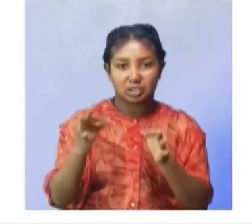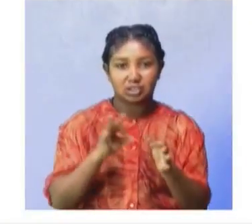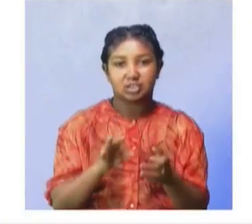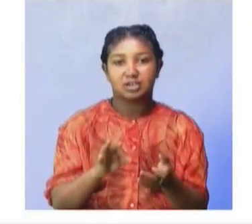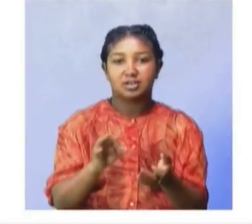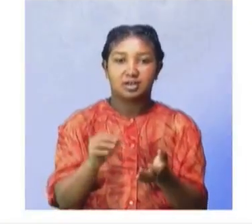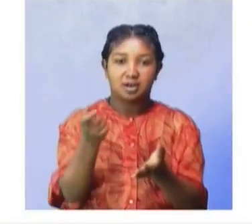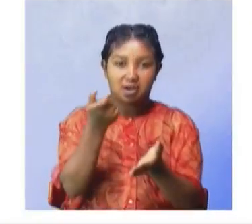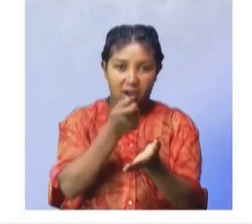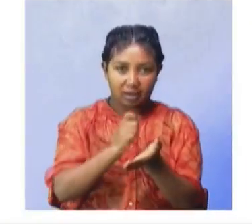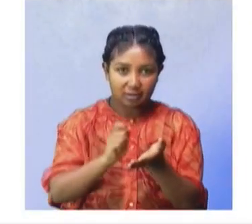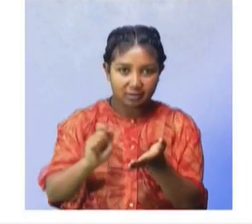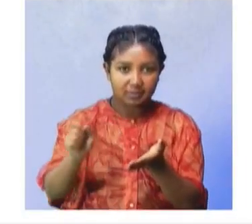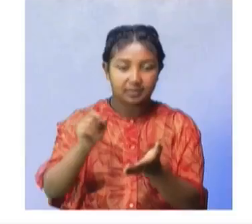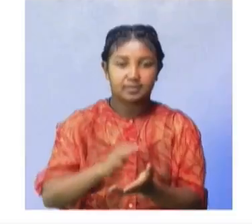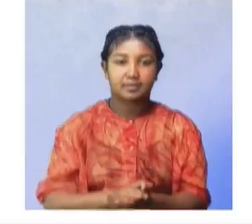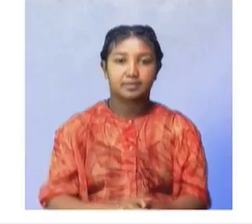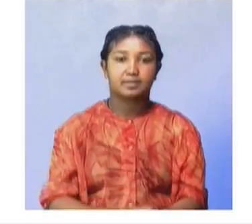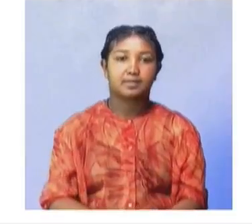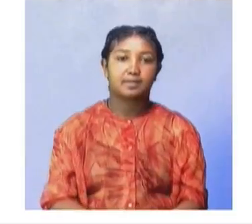write,